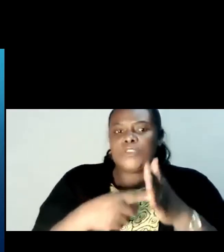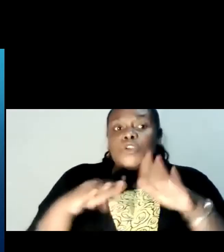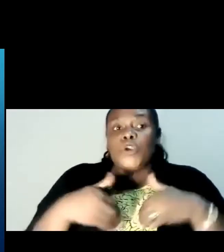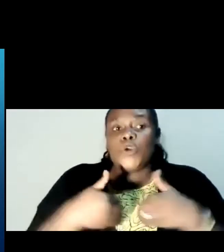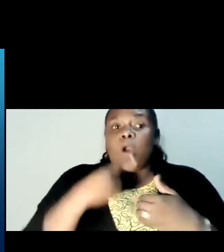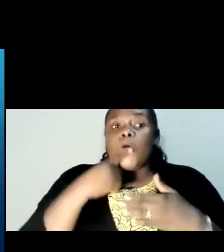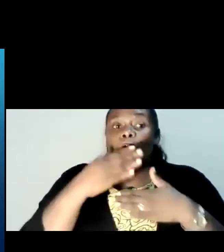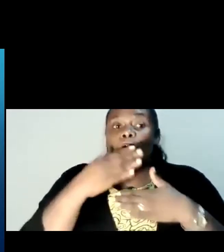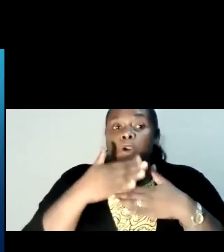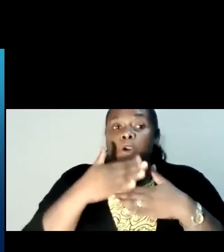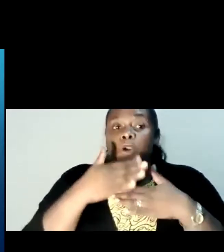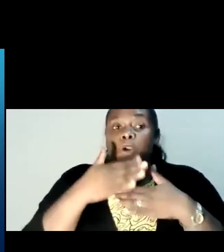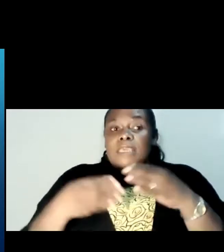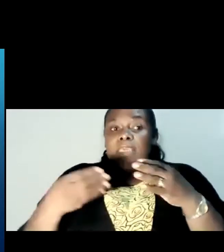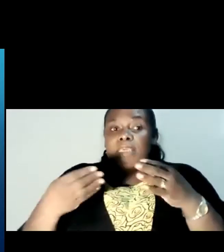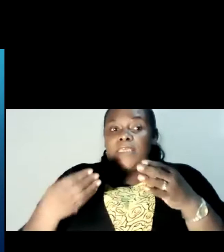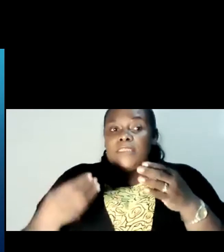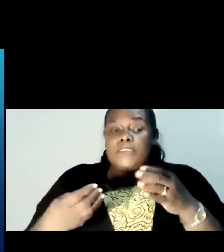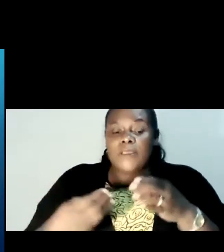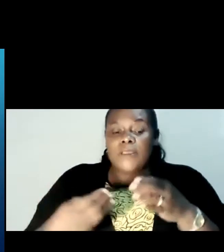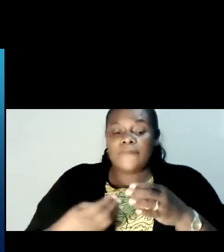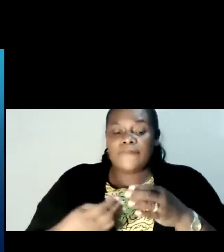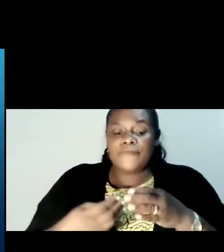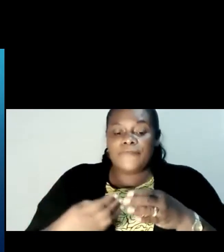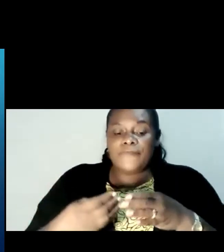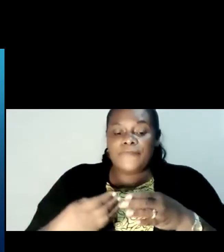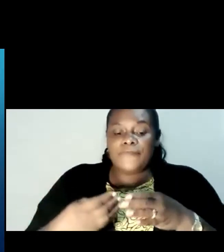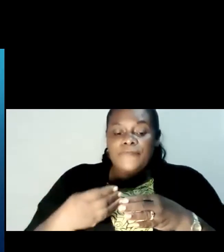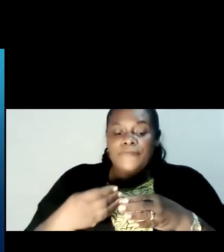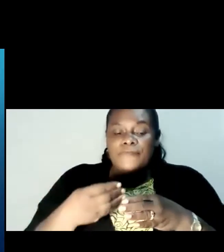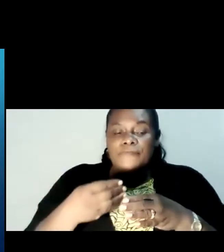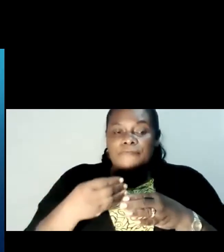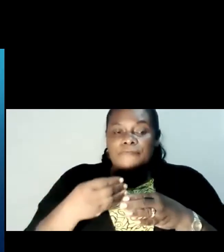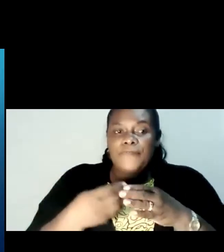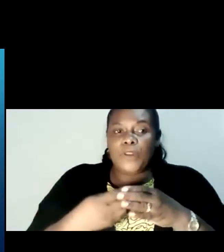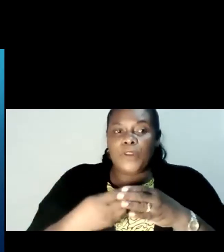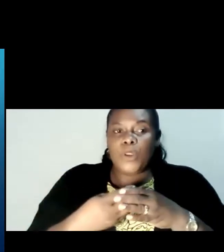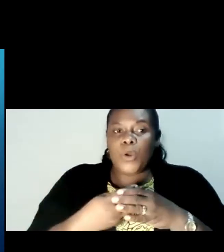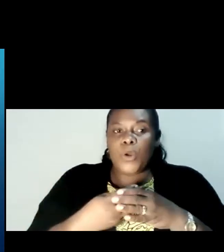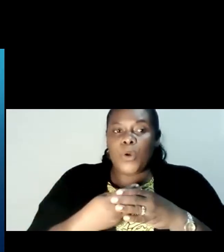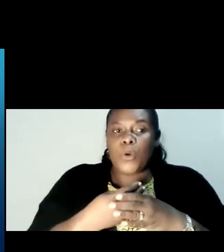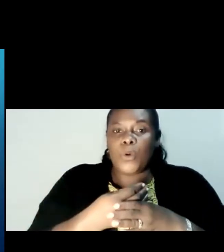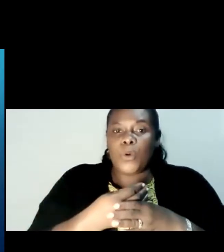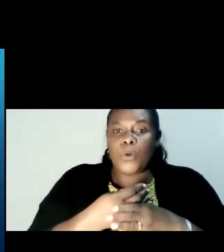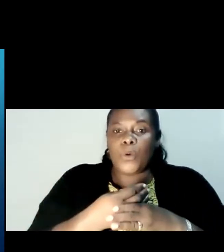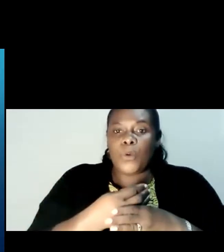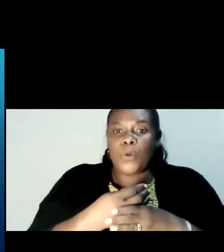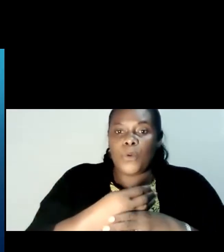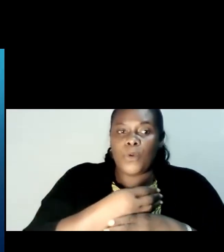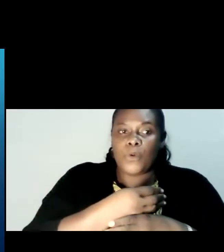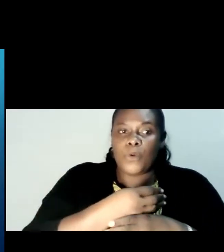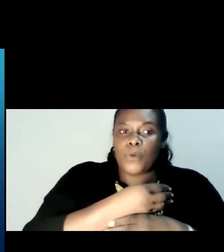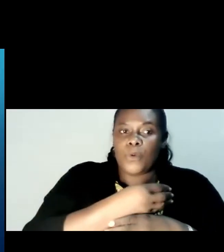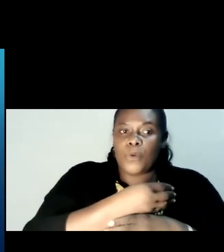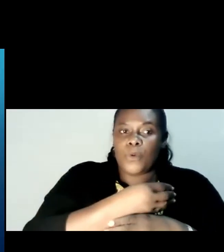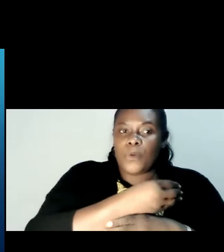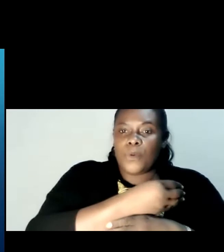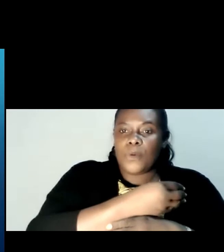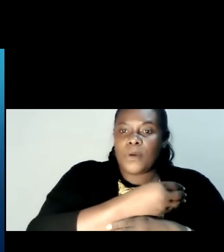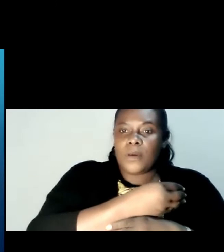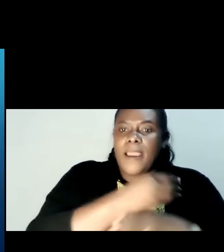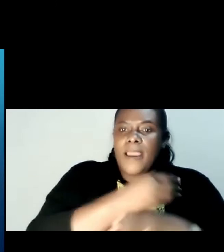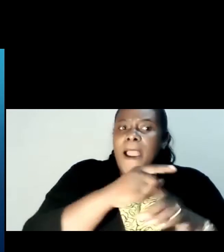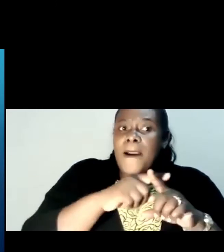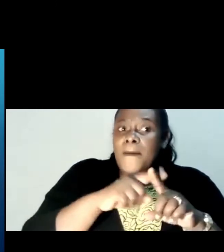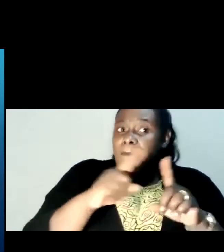and this is how it's supposed to look, right? The blood flows through this area here. But when